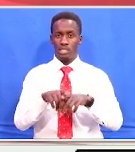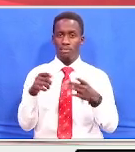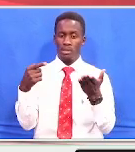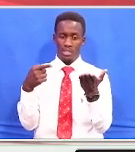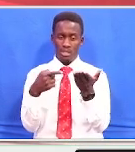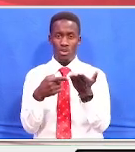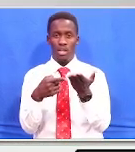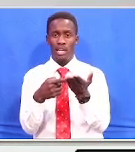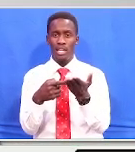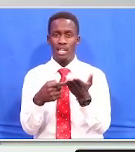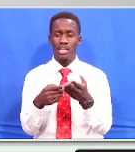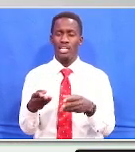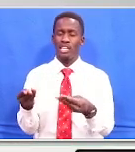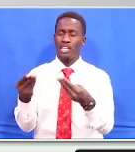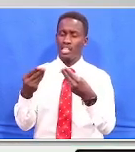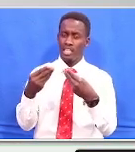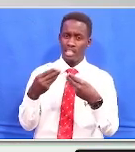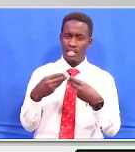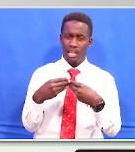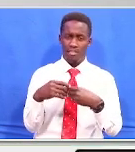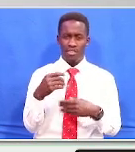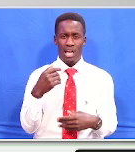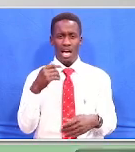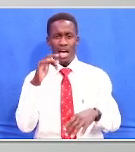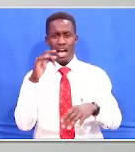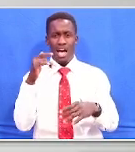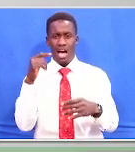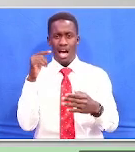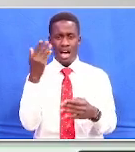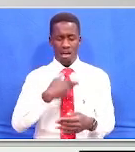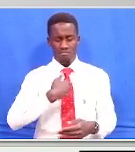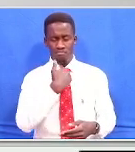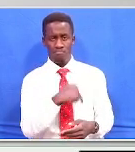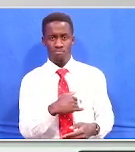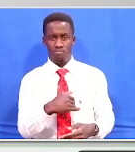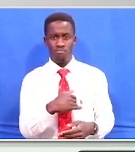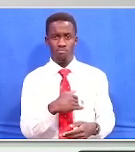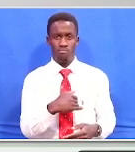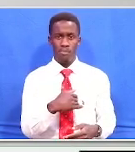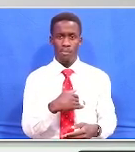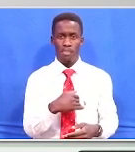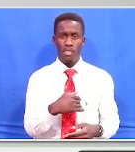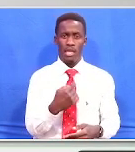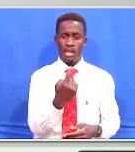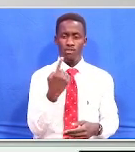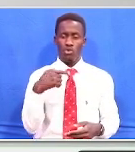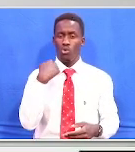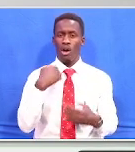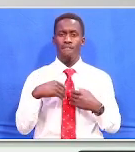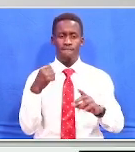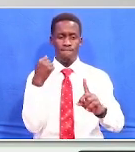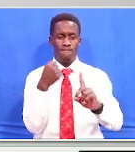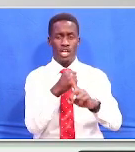real scars. It's physical, it's psychological, it has economic costs. We know that individuals who experience violence